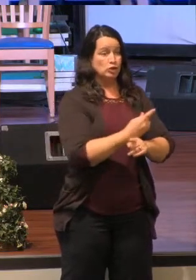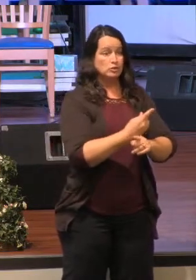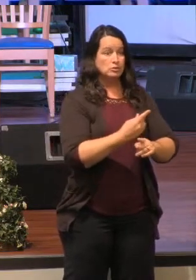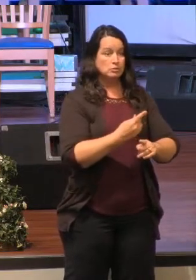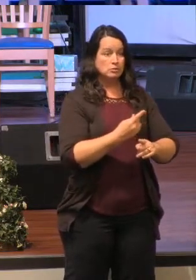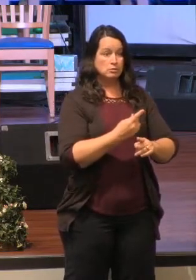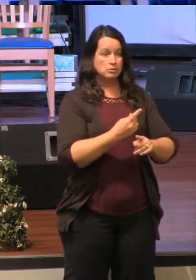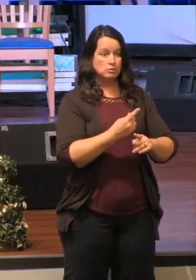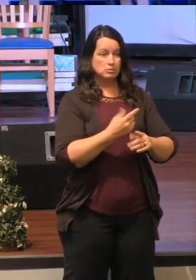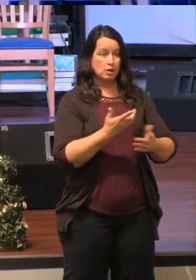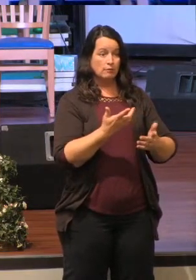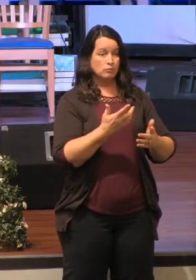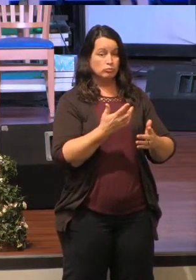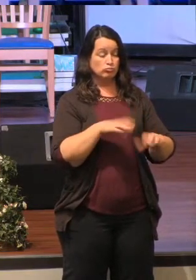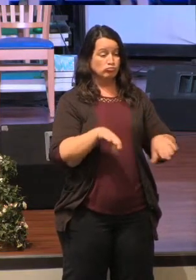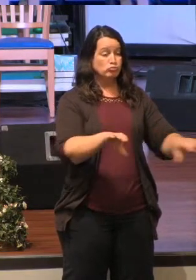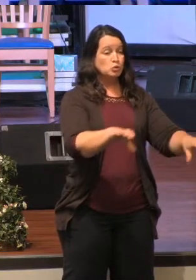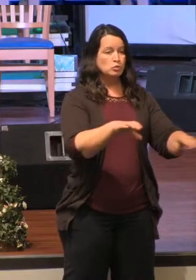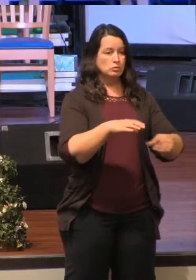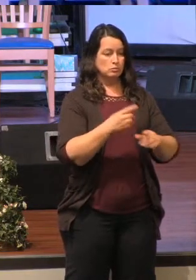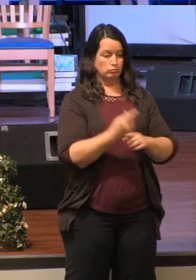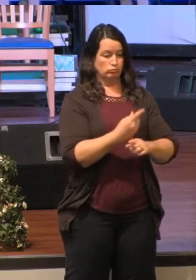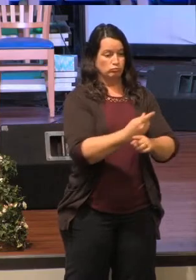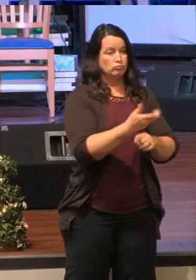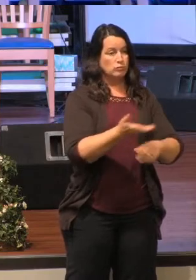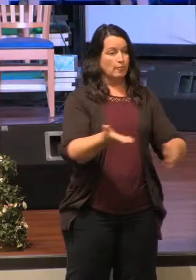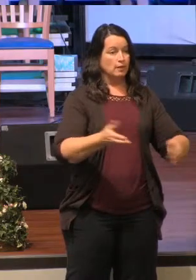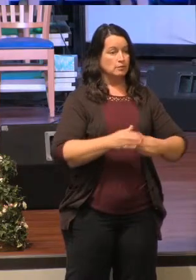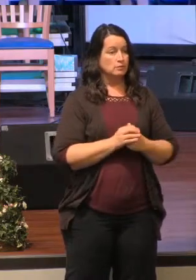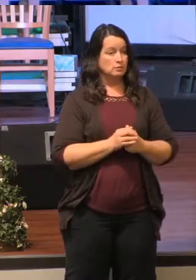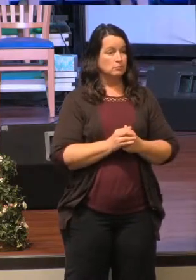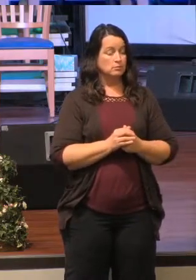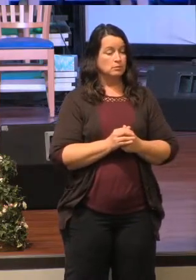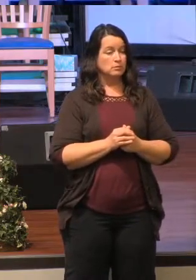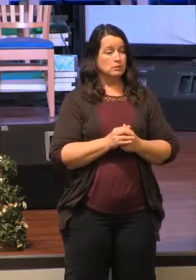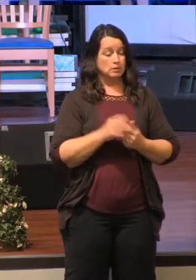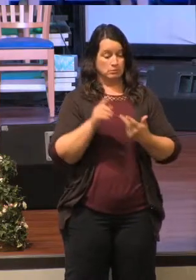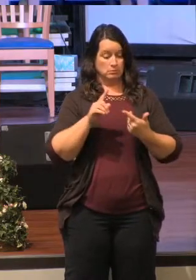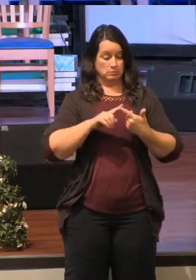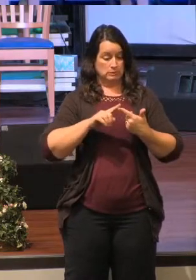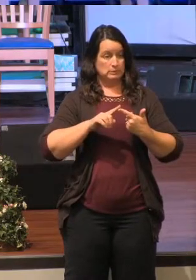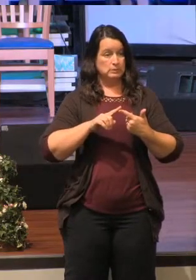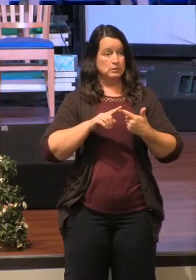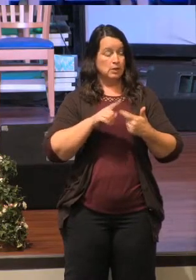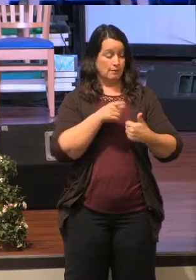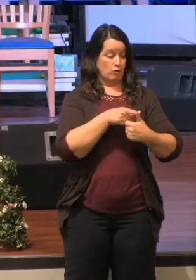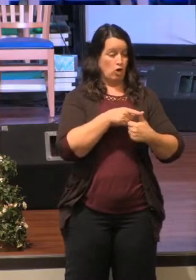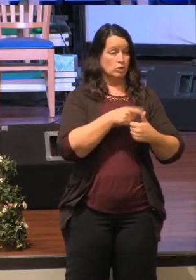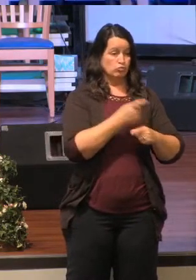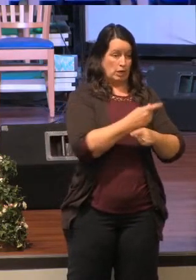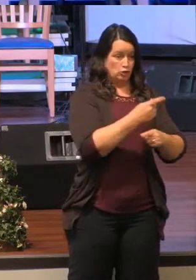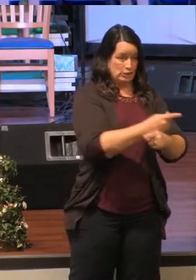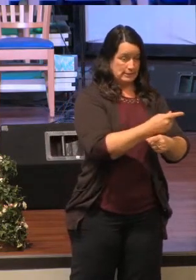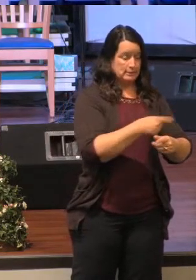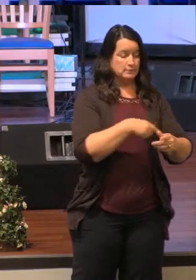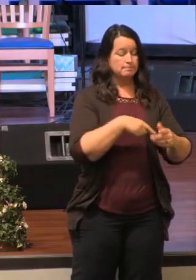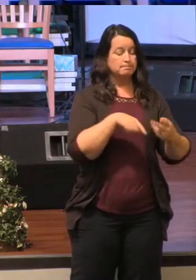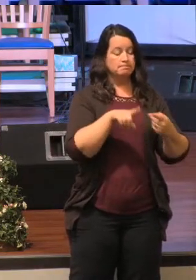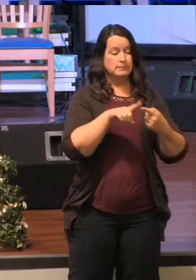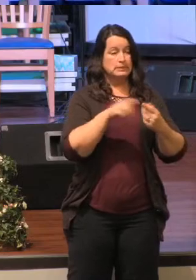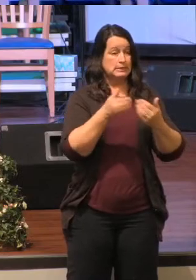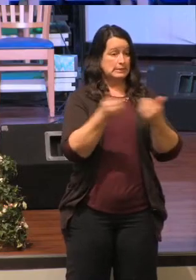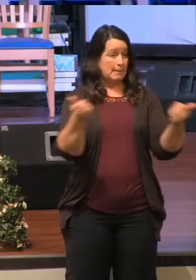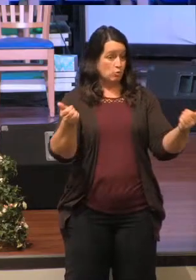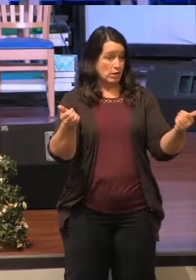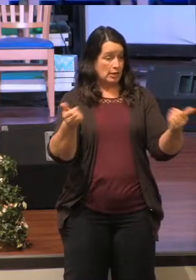you might be a king's kid if you practice separation. The word wasn't quite in the text, but the doctrine,